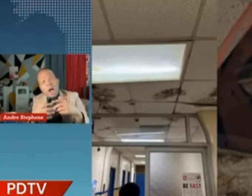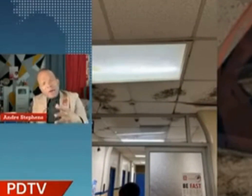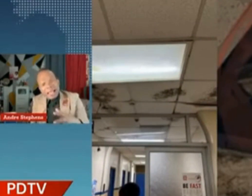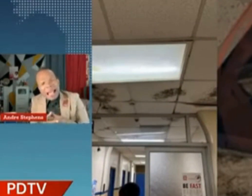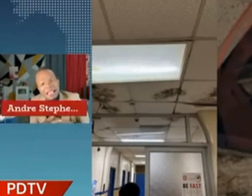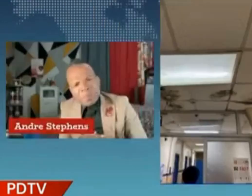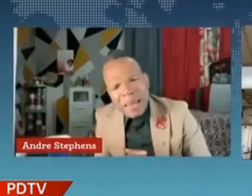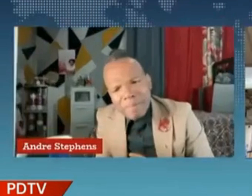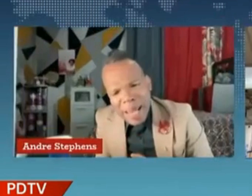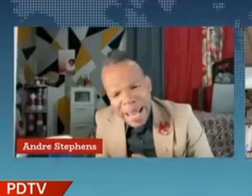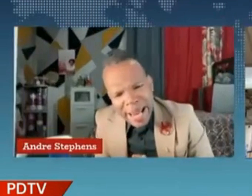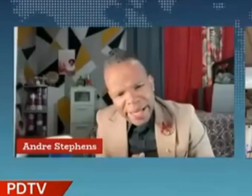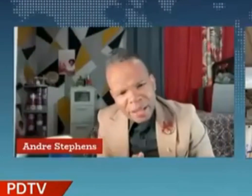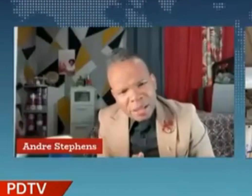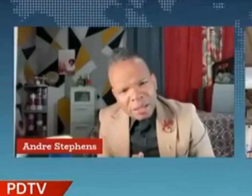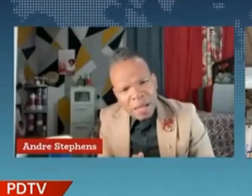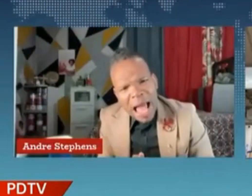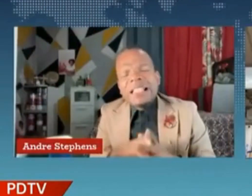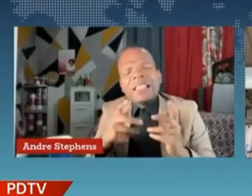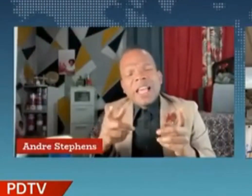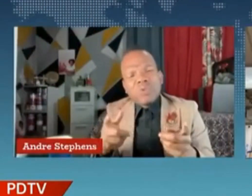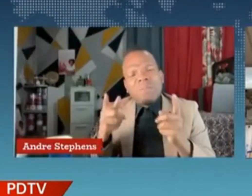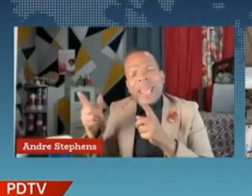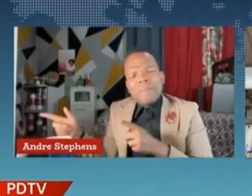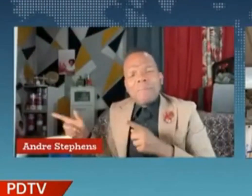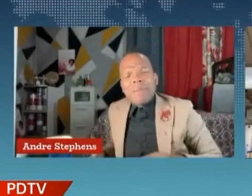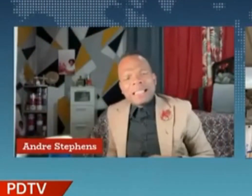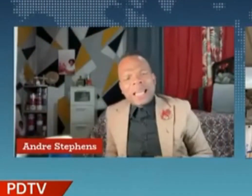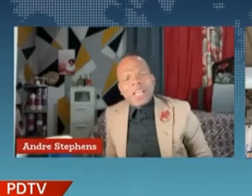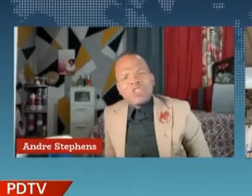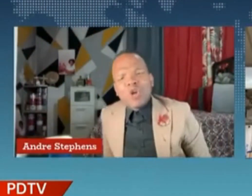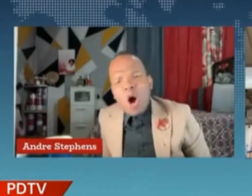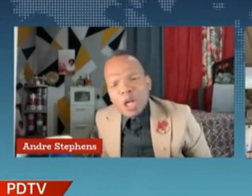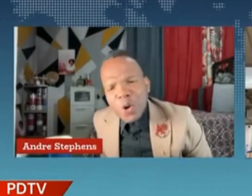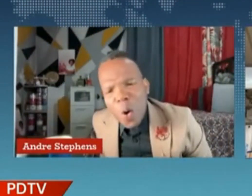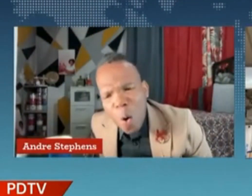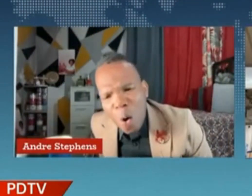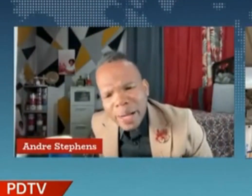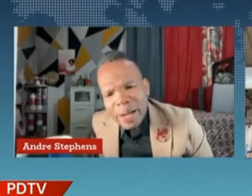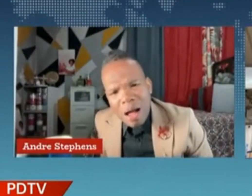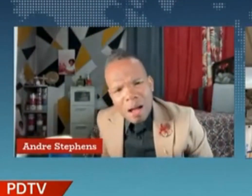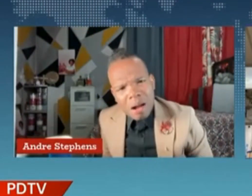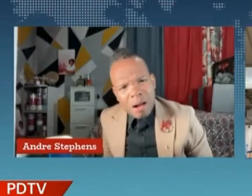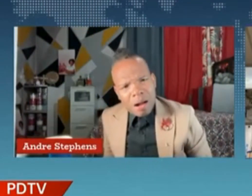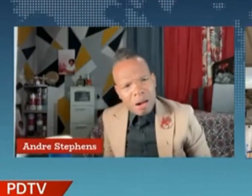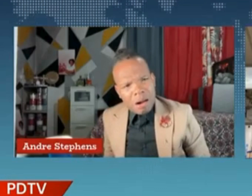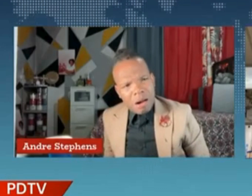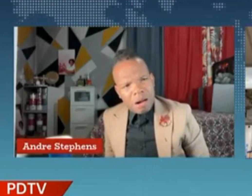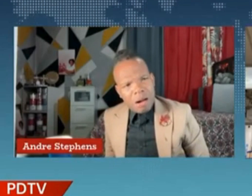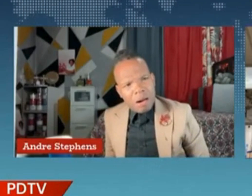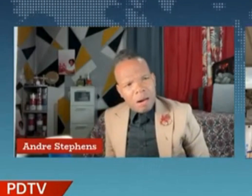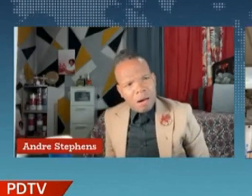that progress has been made and things will be implemented in short order.